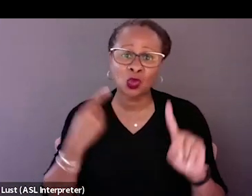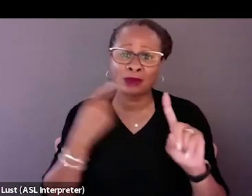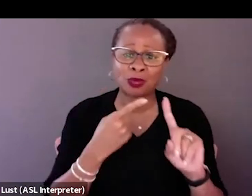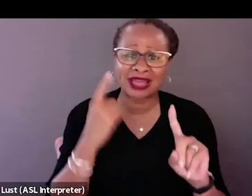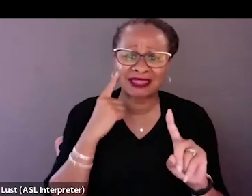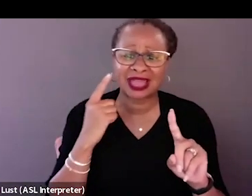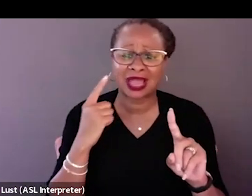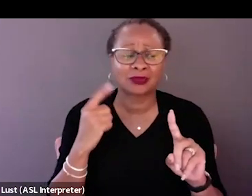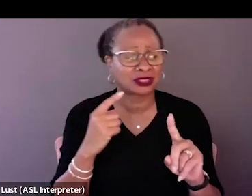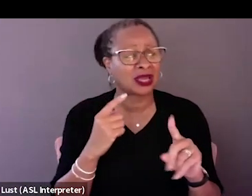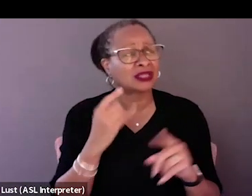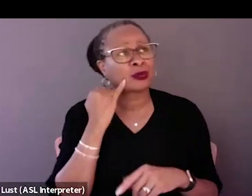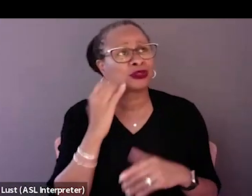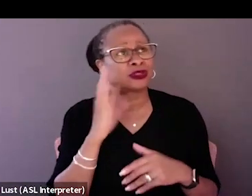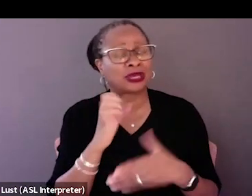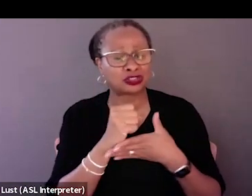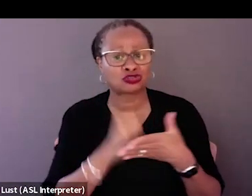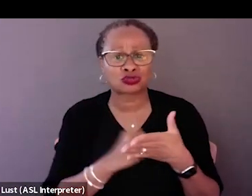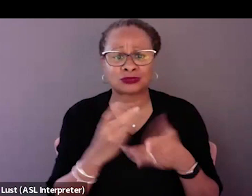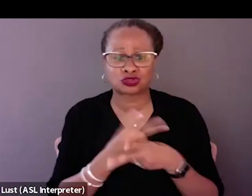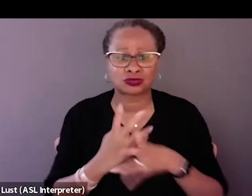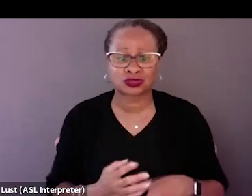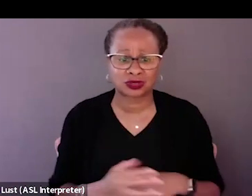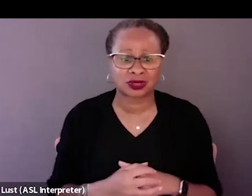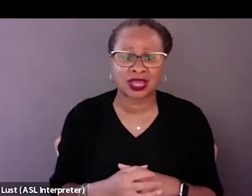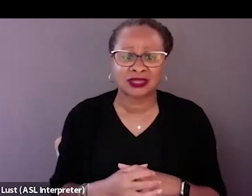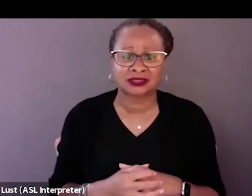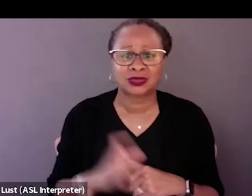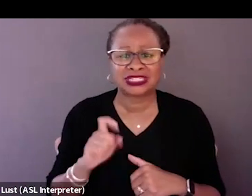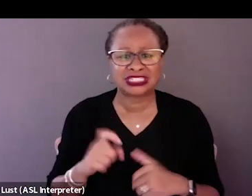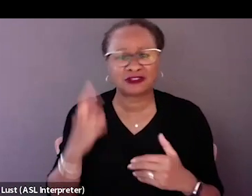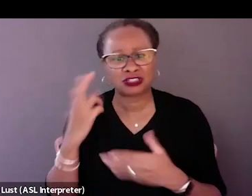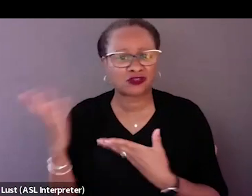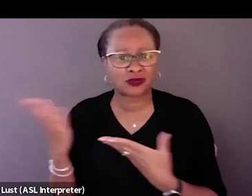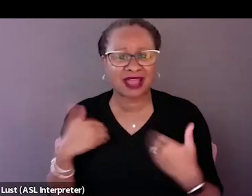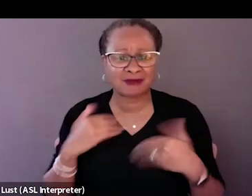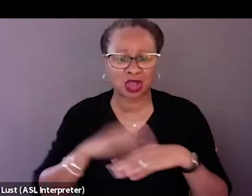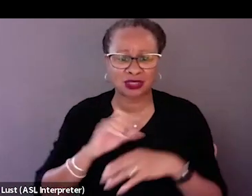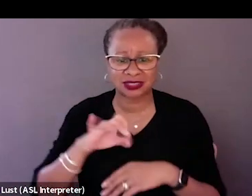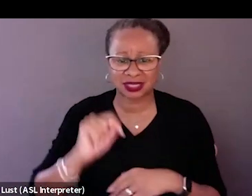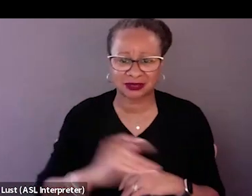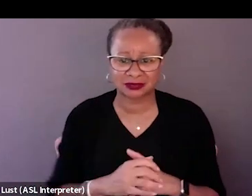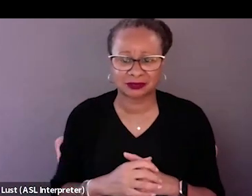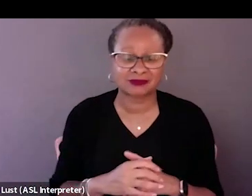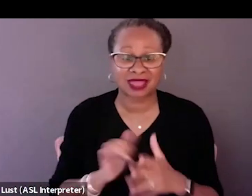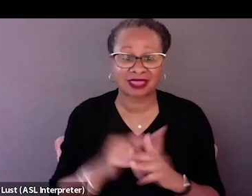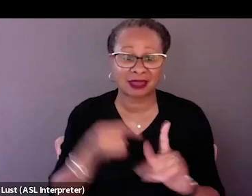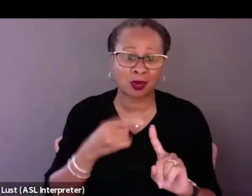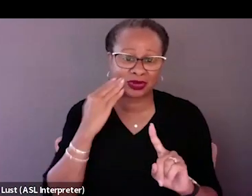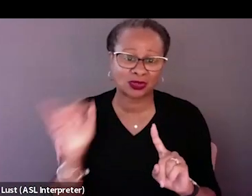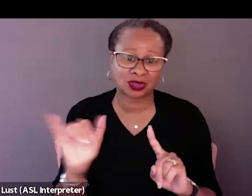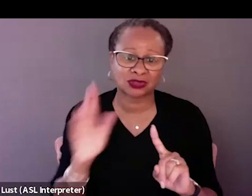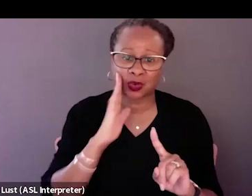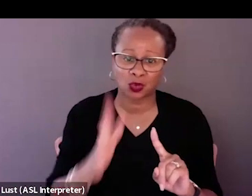supervisor on set, like, just because we needed to like give me a line to like have me on set. And then anyway, and at that point we knew I was also